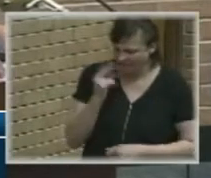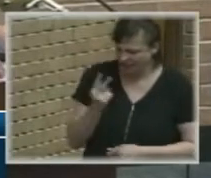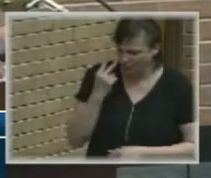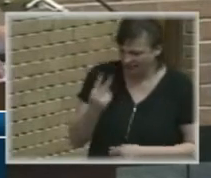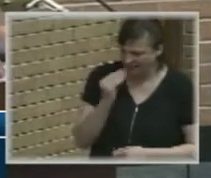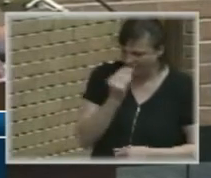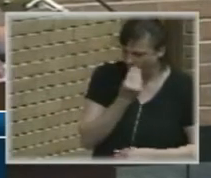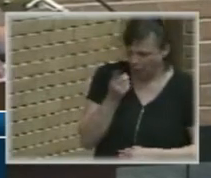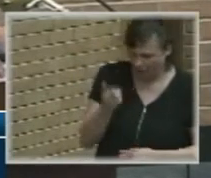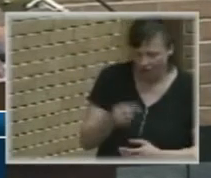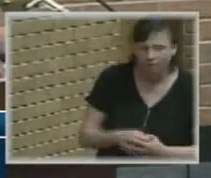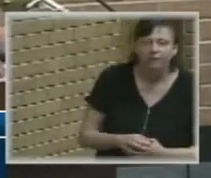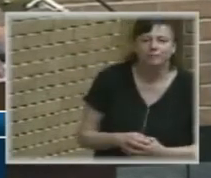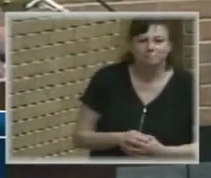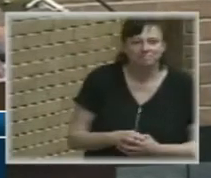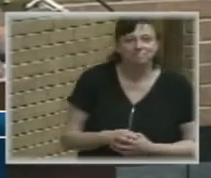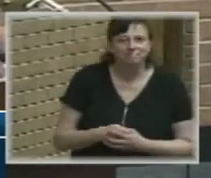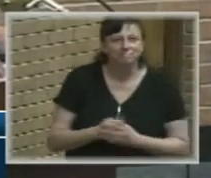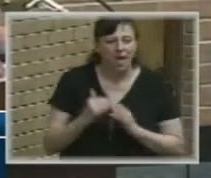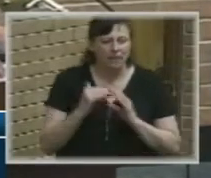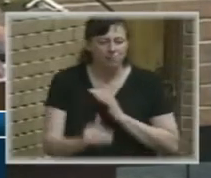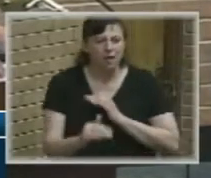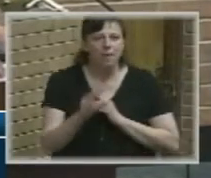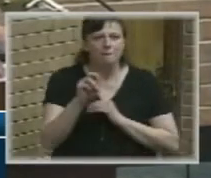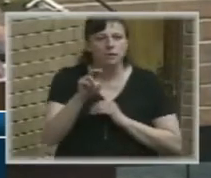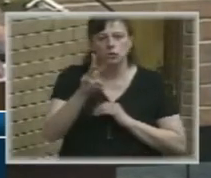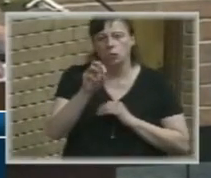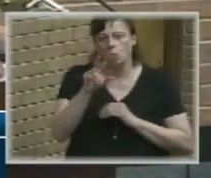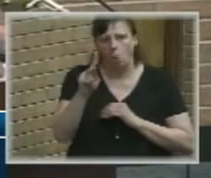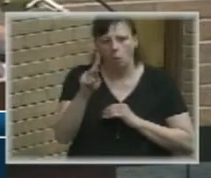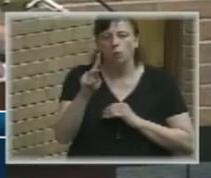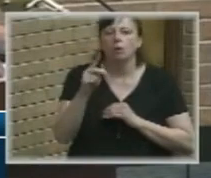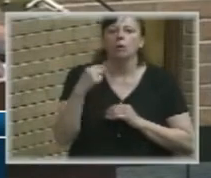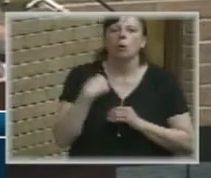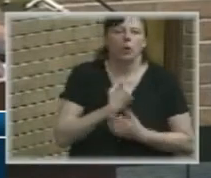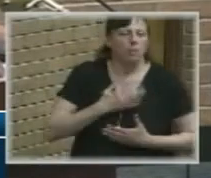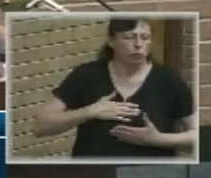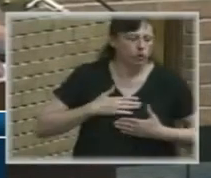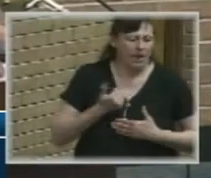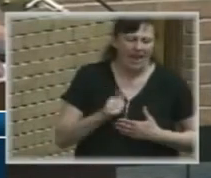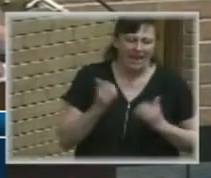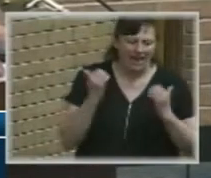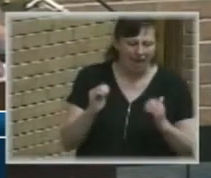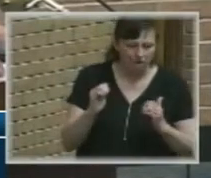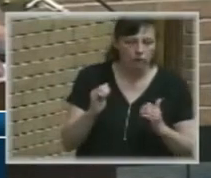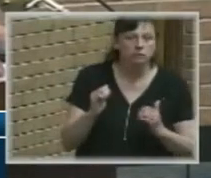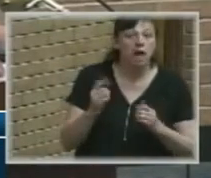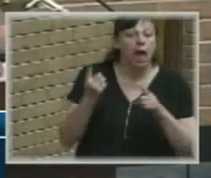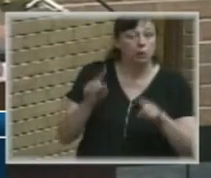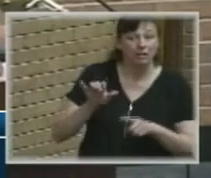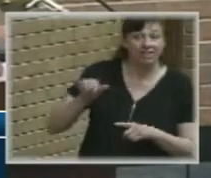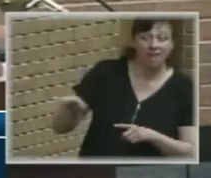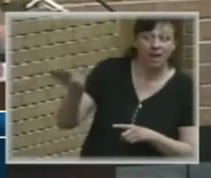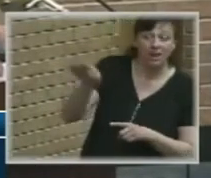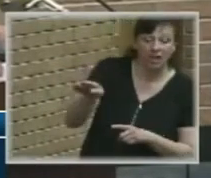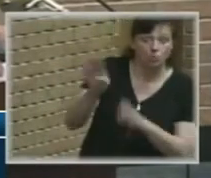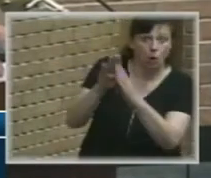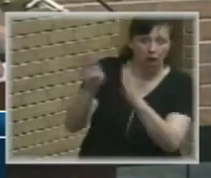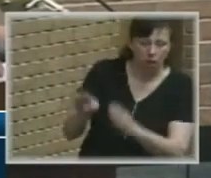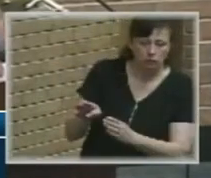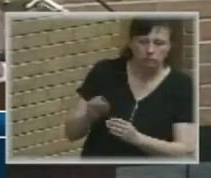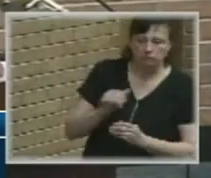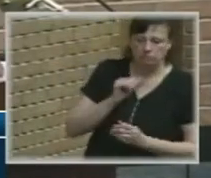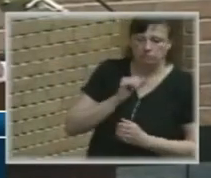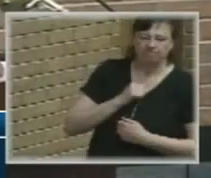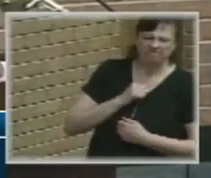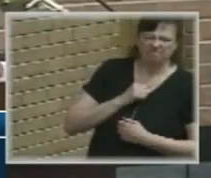wrote to Mr. Wolk that we appreciated any efforts, of course, and I would agree that that house... I didn't agree before, because there